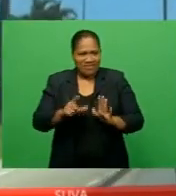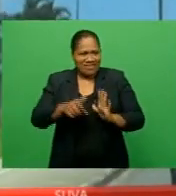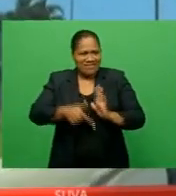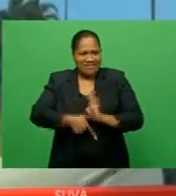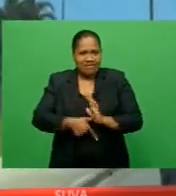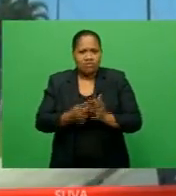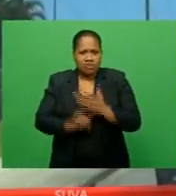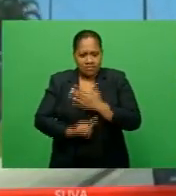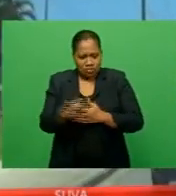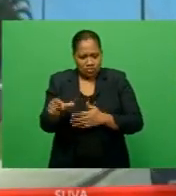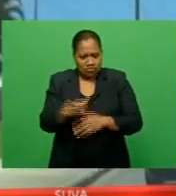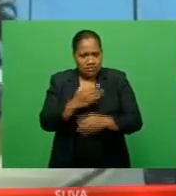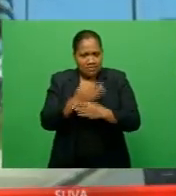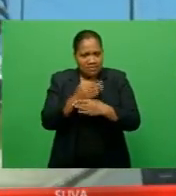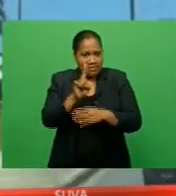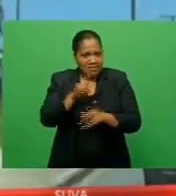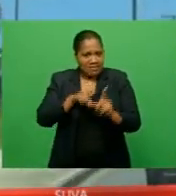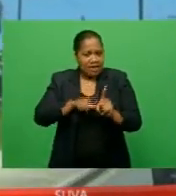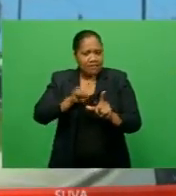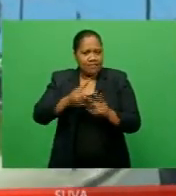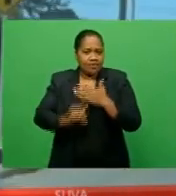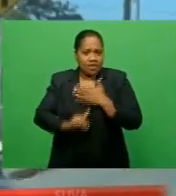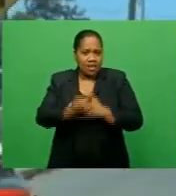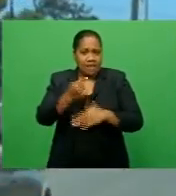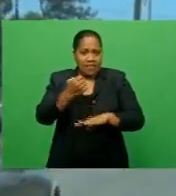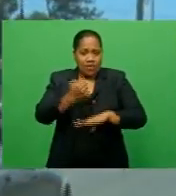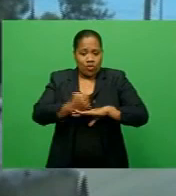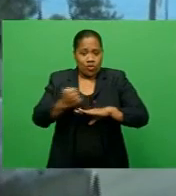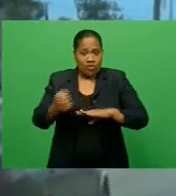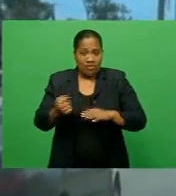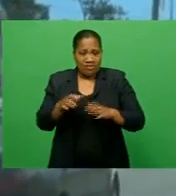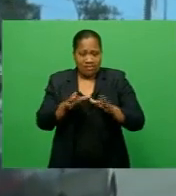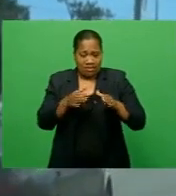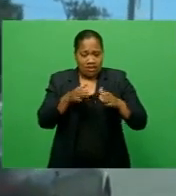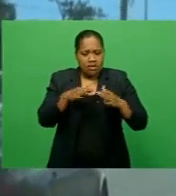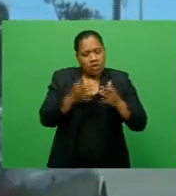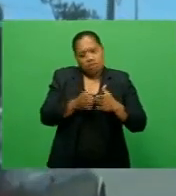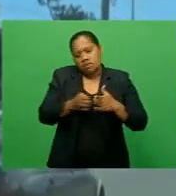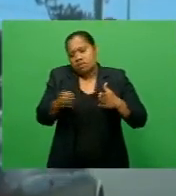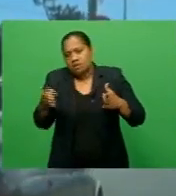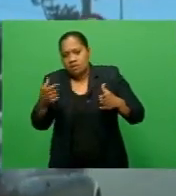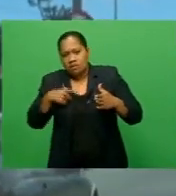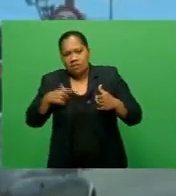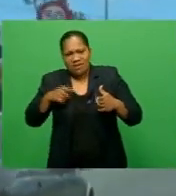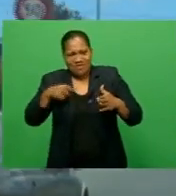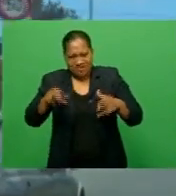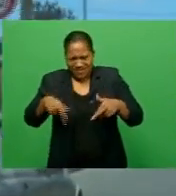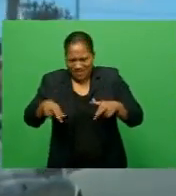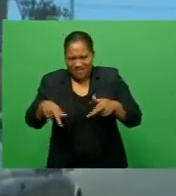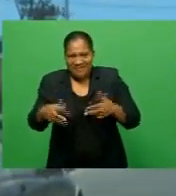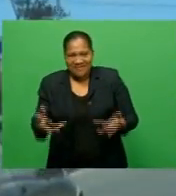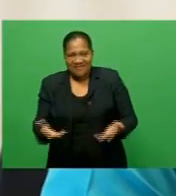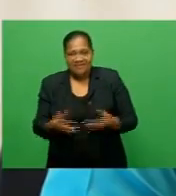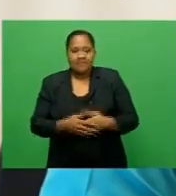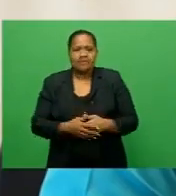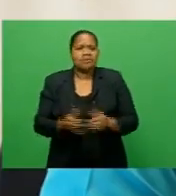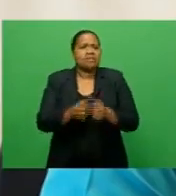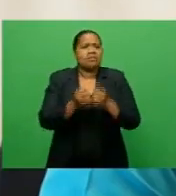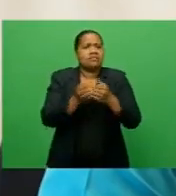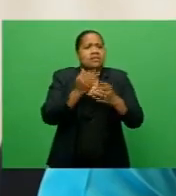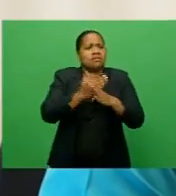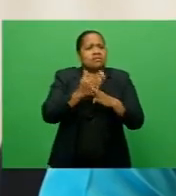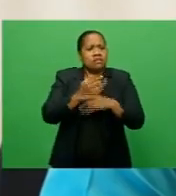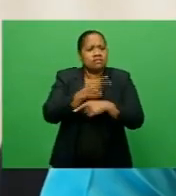year. However, the authority had to extend the time due to the issues with the initial road surface. Any works that we've done for